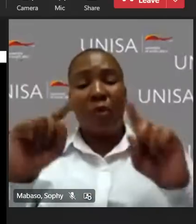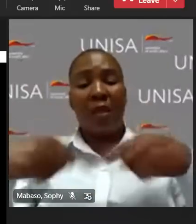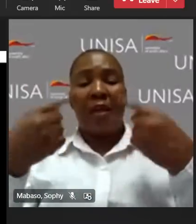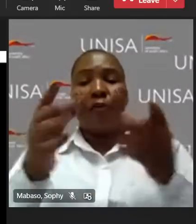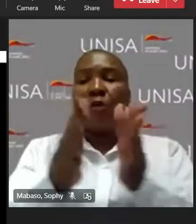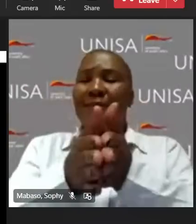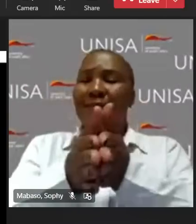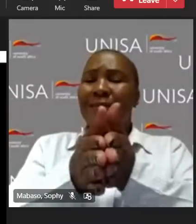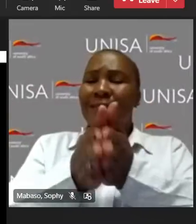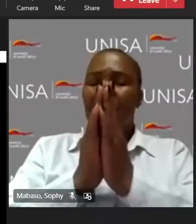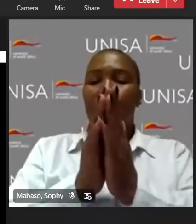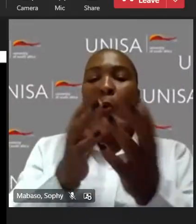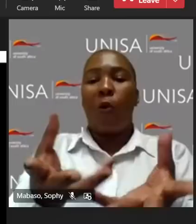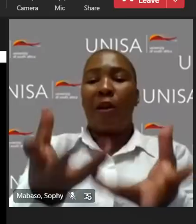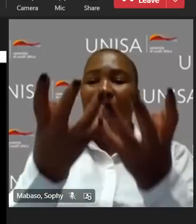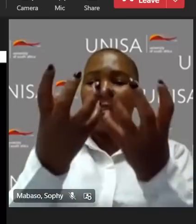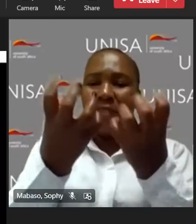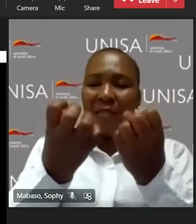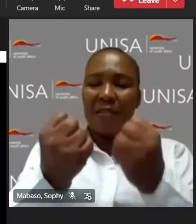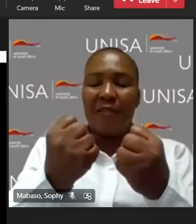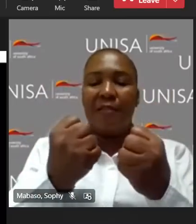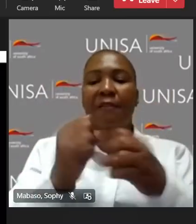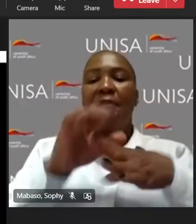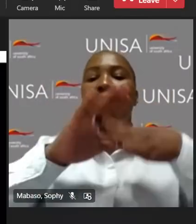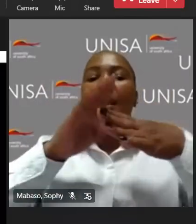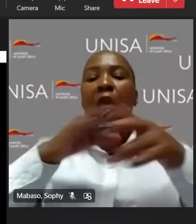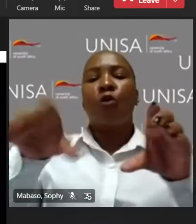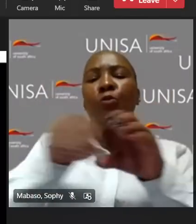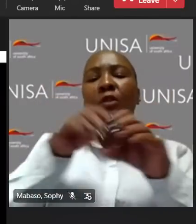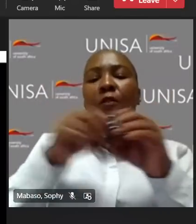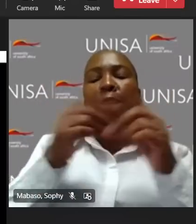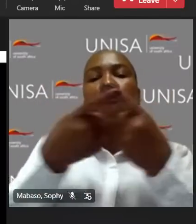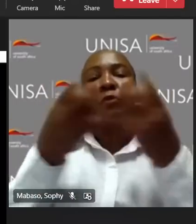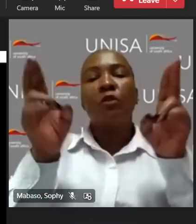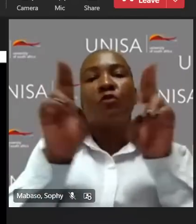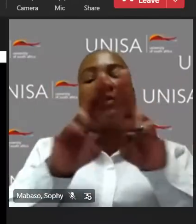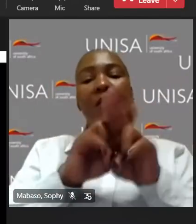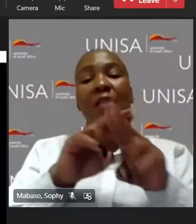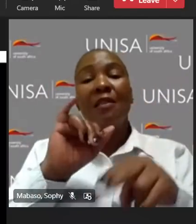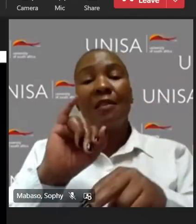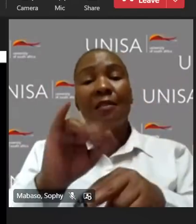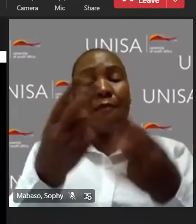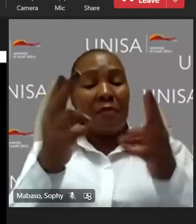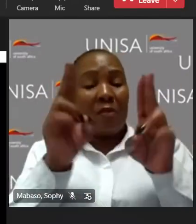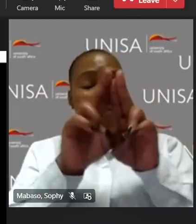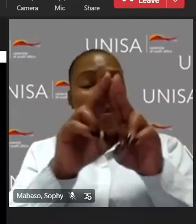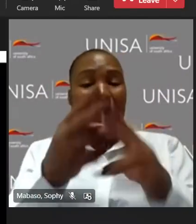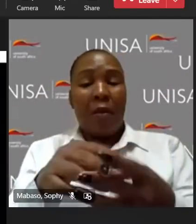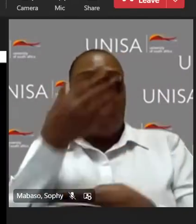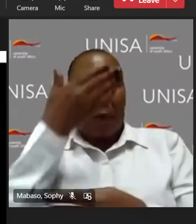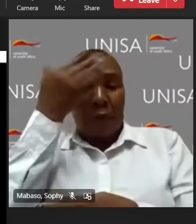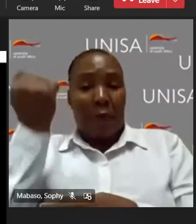receive reasonable accommodation from the university if the university is not aware of your disability and your needs.